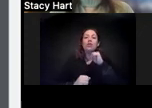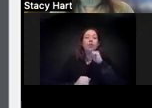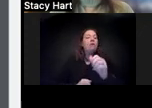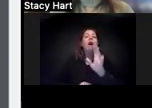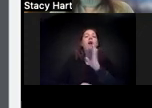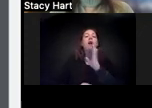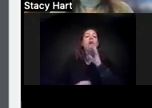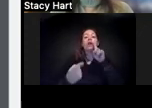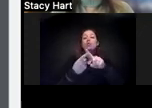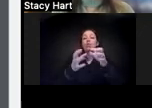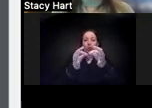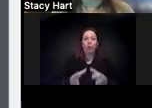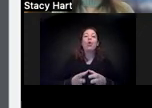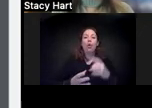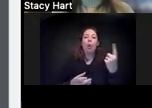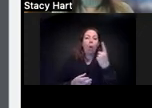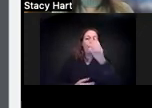with. Next slide.